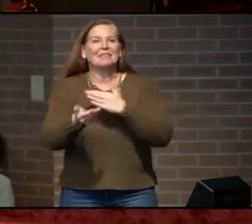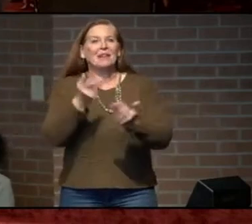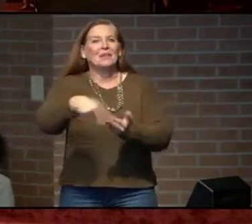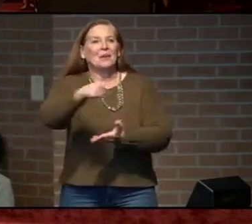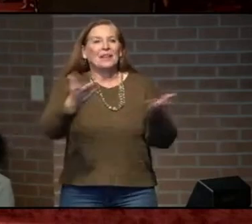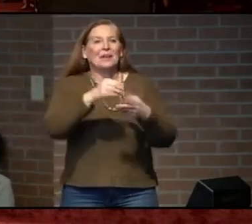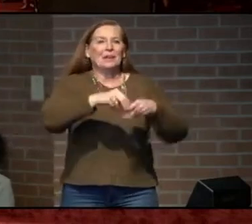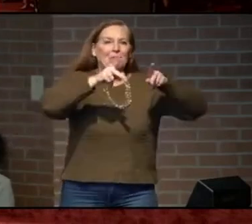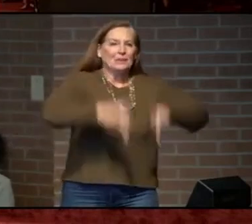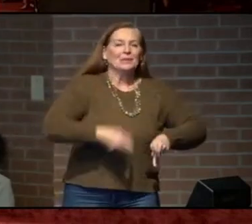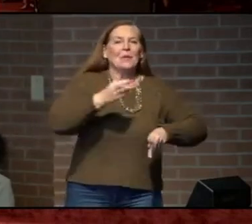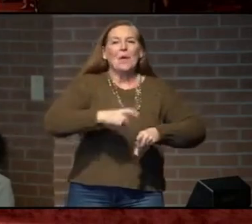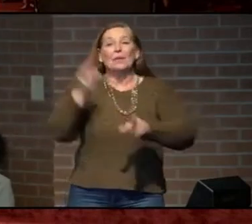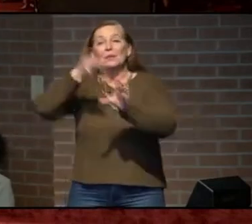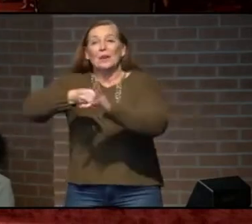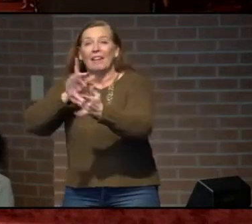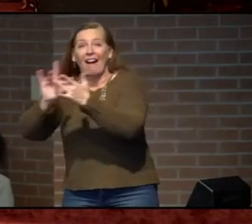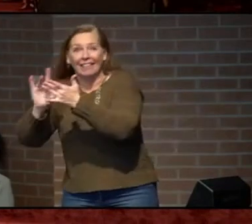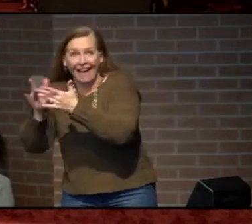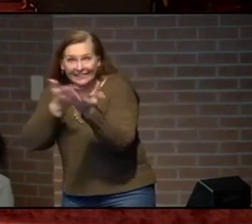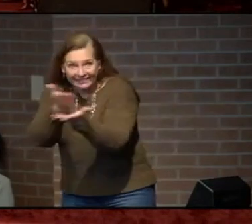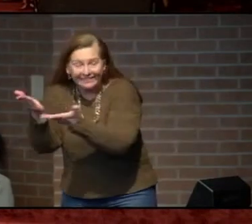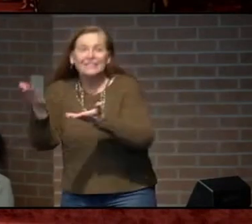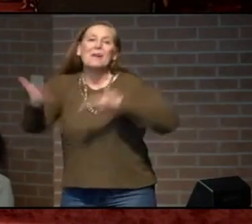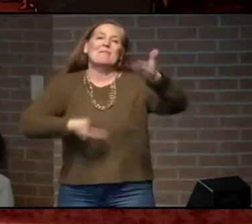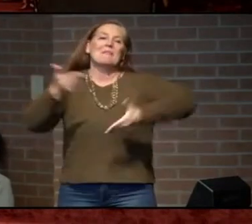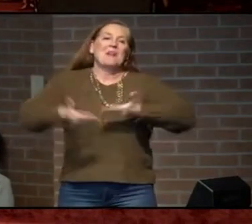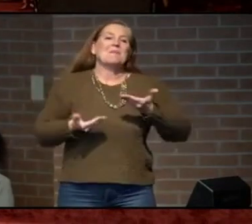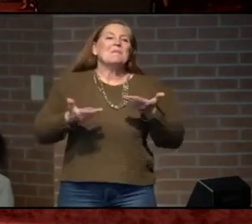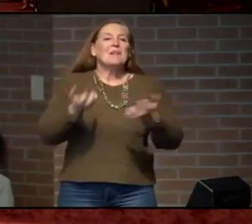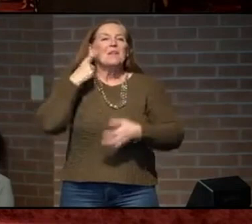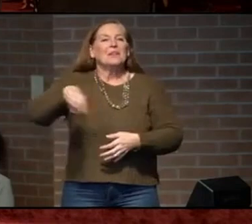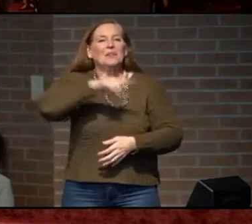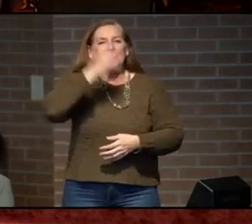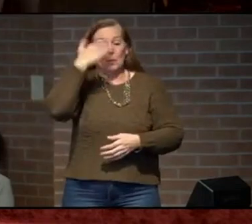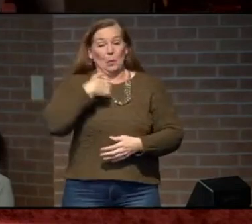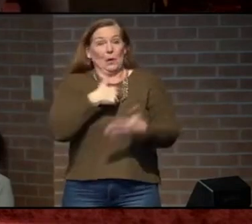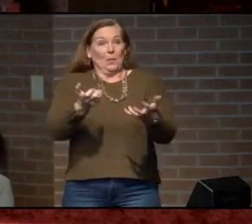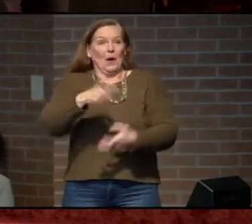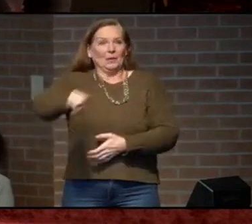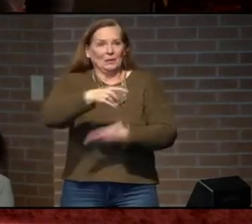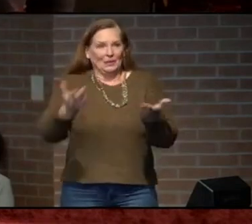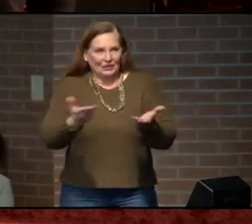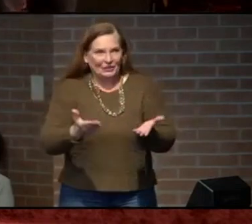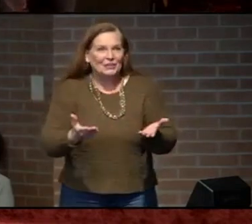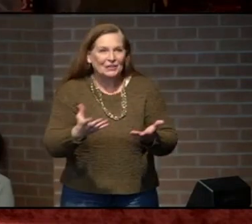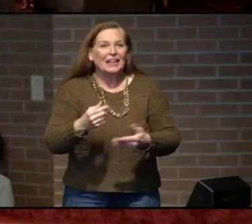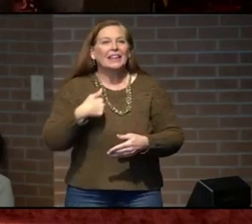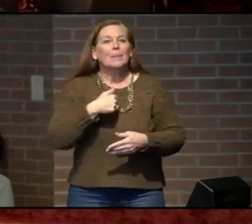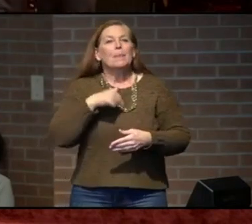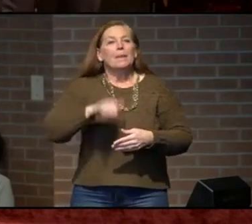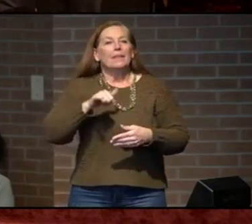person or if you're joining us online. I want to welcome you. I want you to know that we want you here. And we say